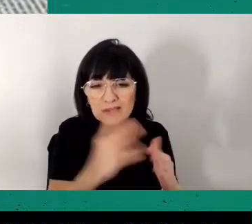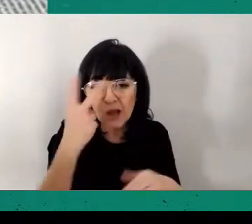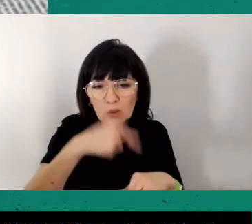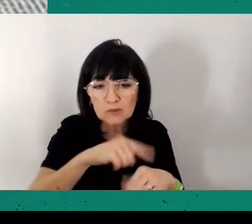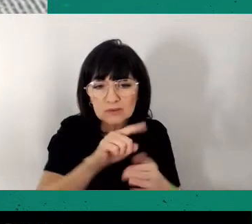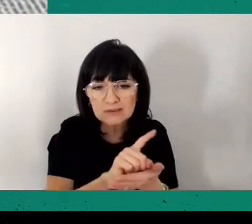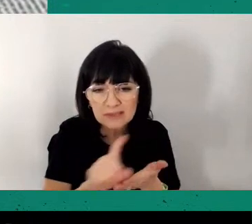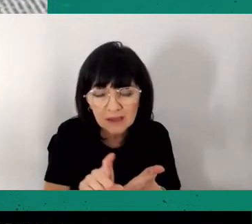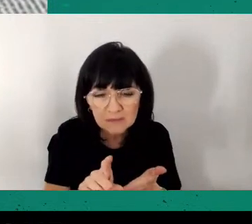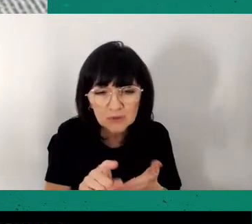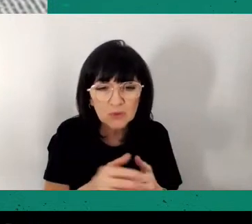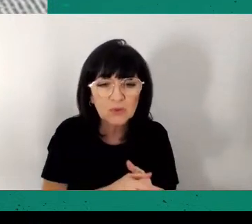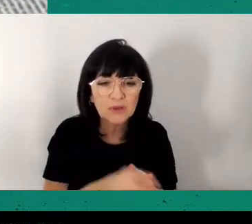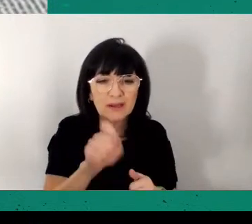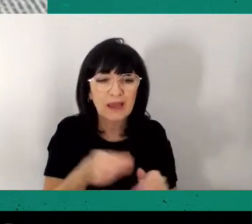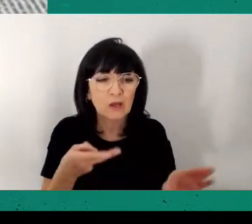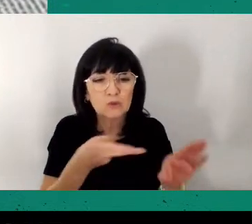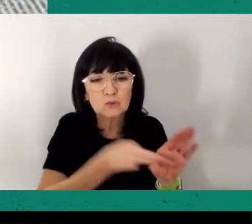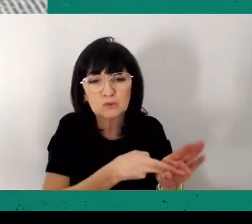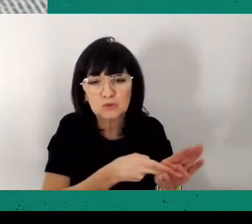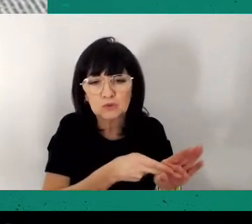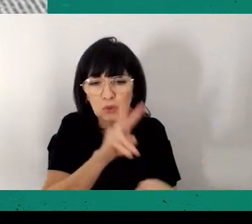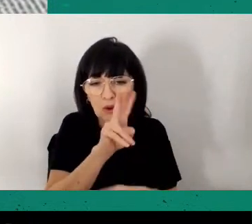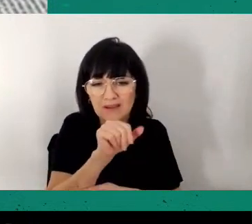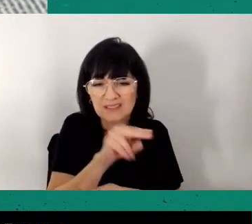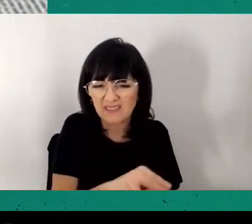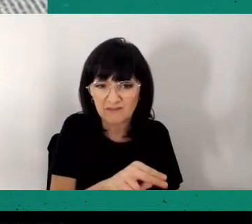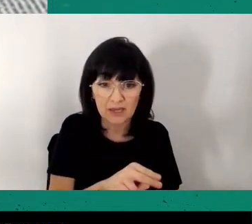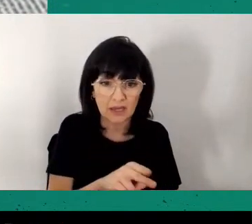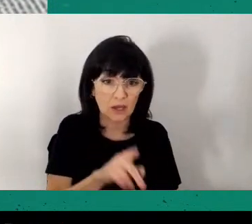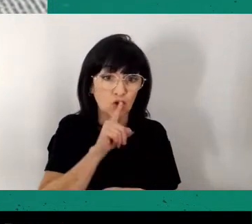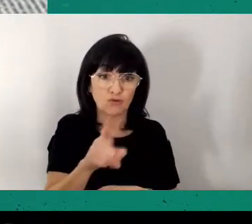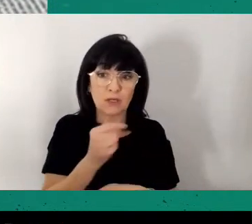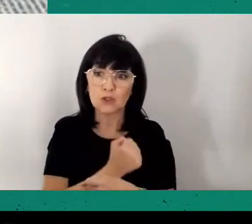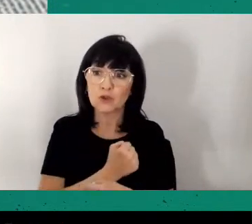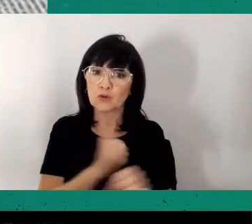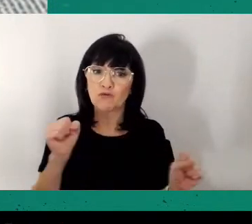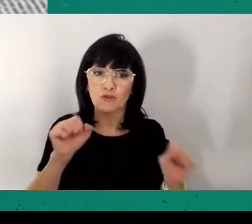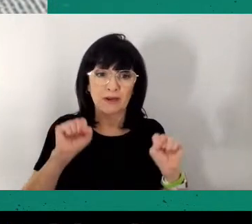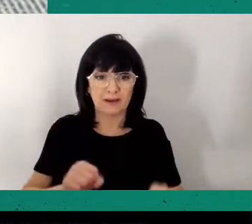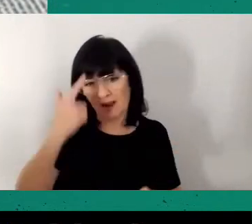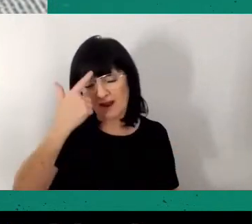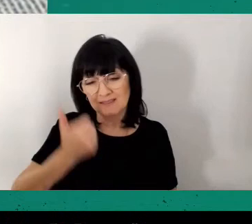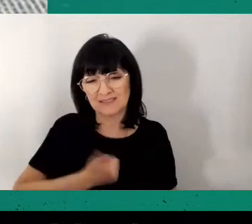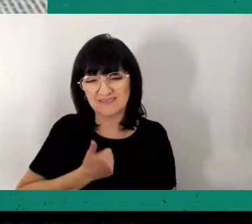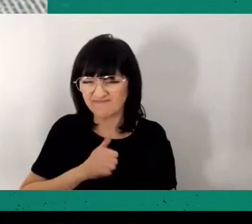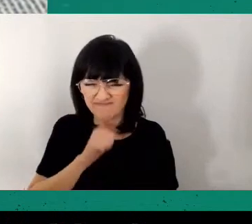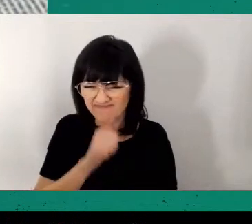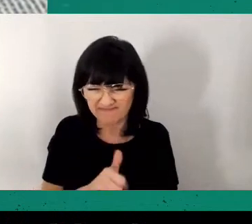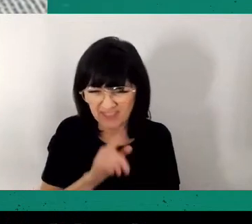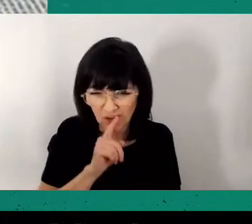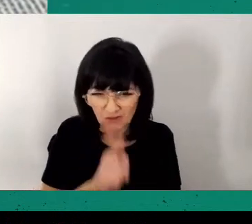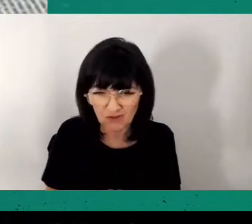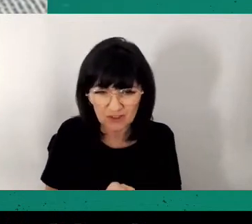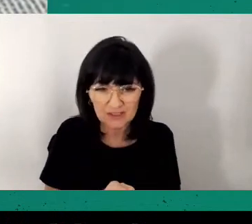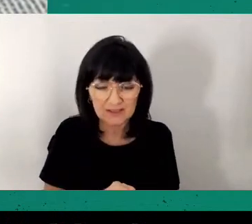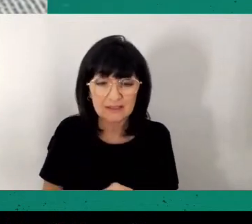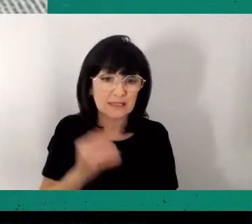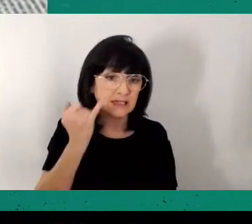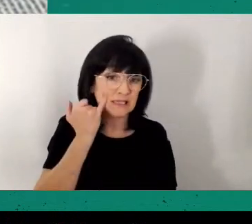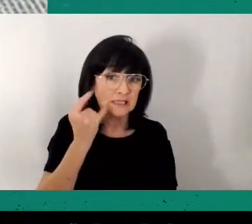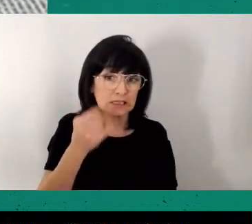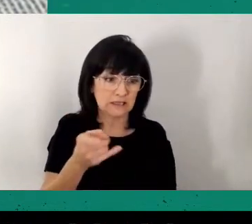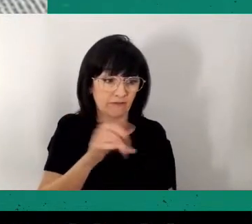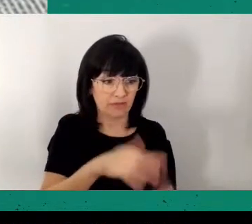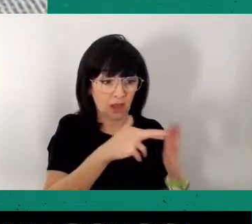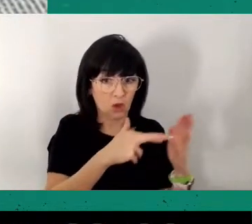school bus or the van. You could go on Tuesday afternoons and Saturday mornings. And if you broke any of the